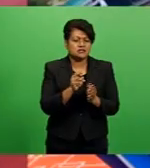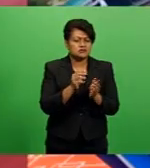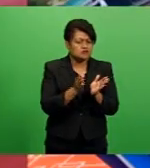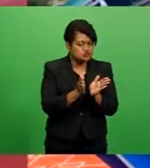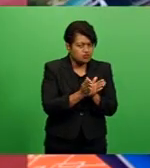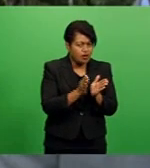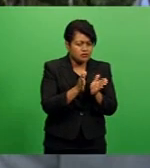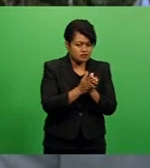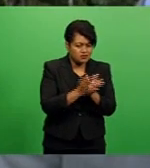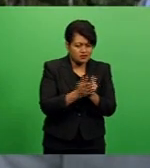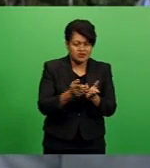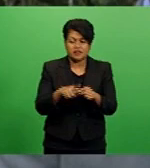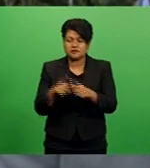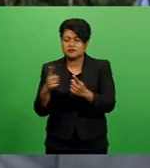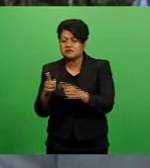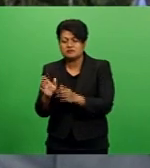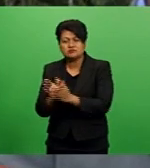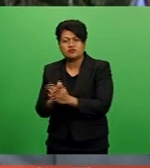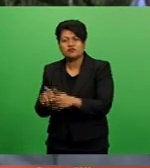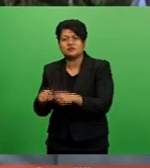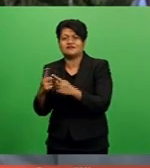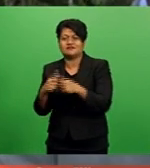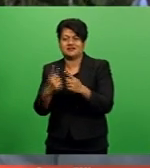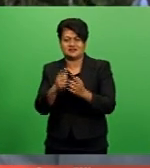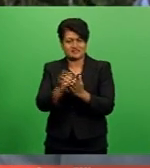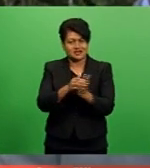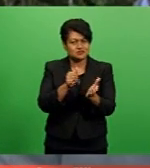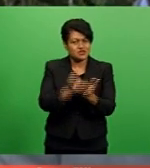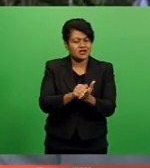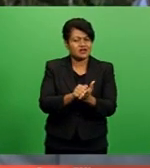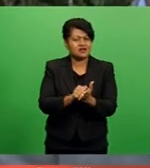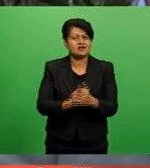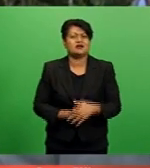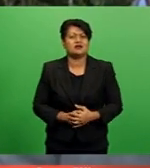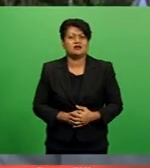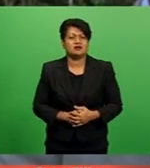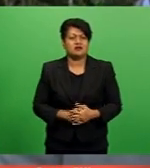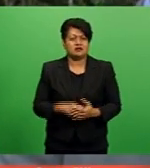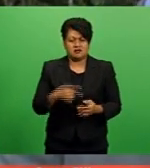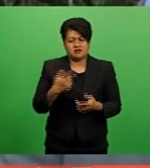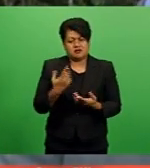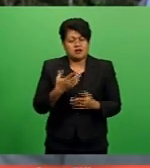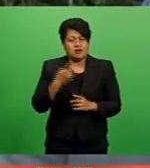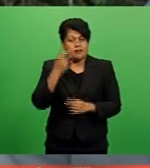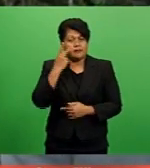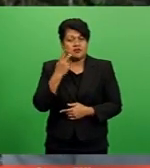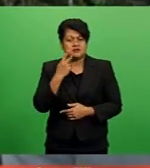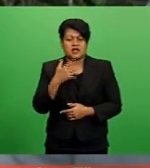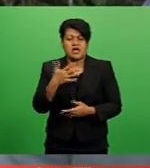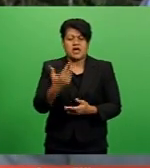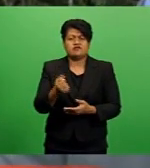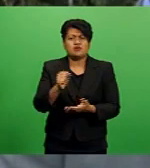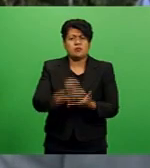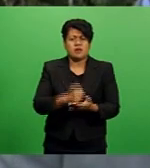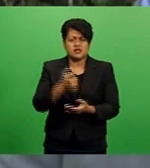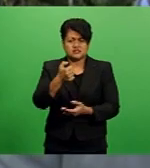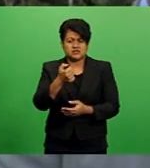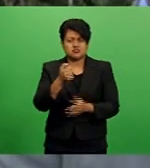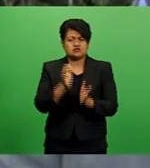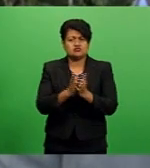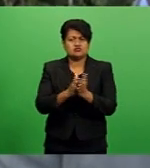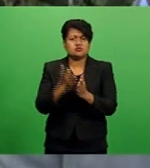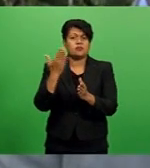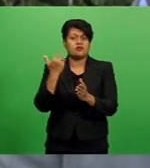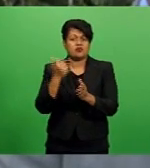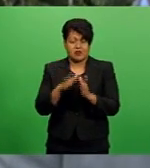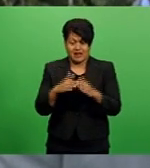and an activity book. Now, during my time in primary school, I had to buy around 6 books. But now with this latest list, it sure